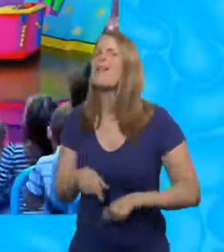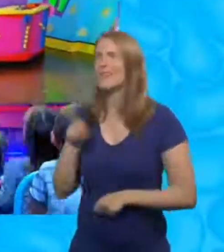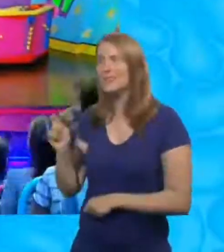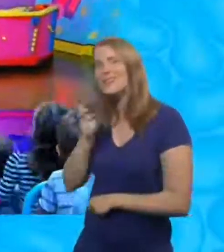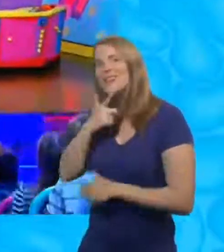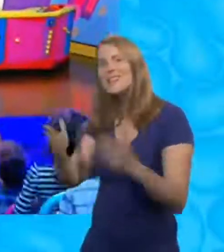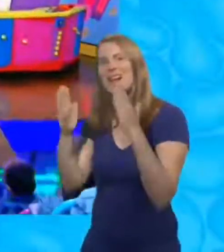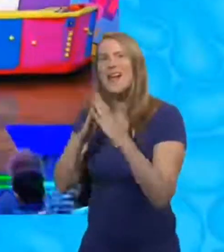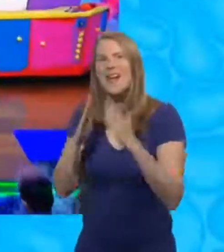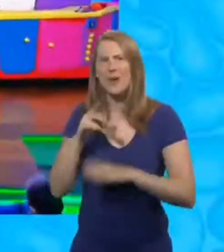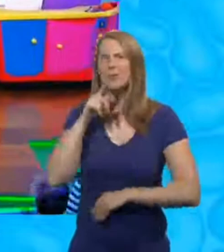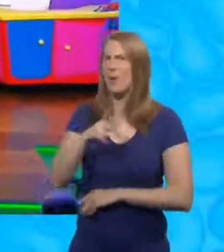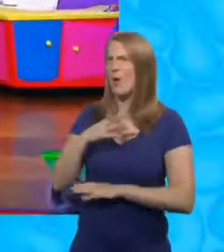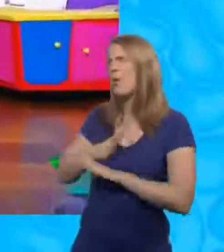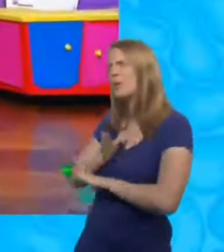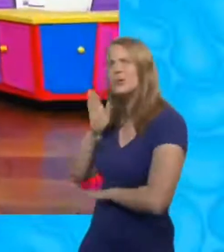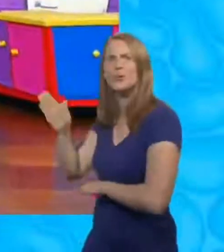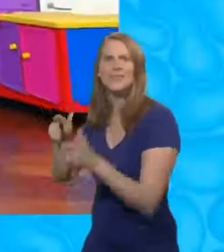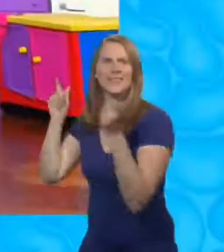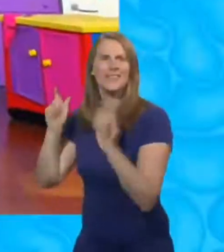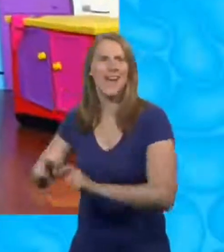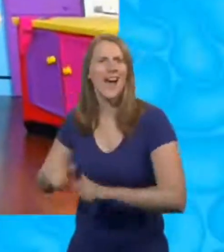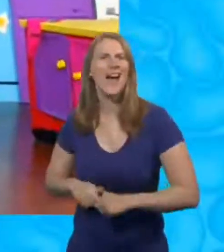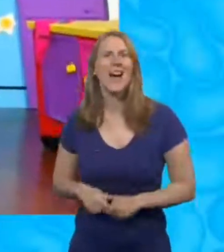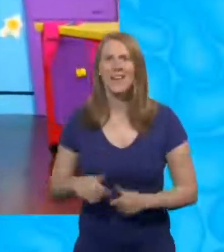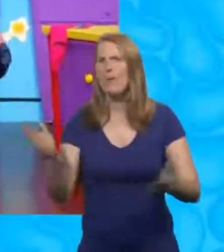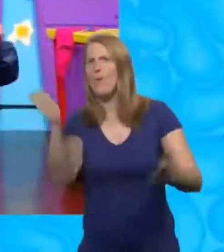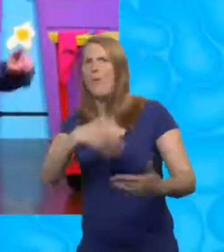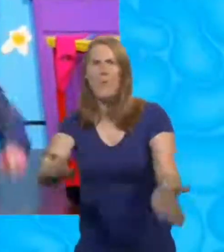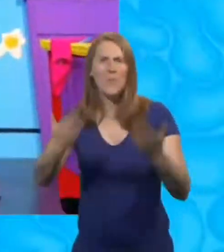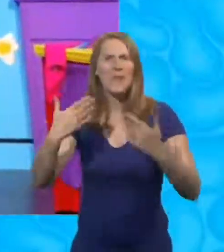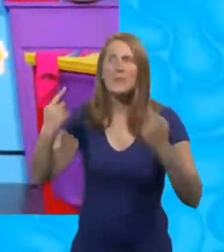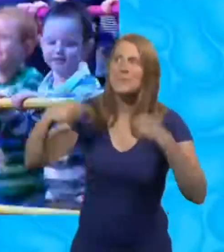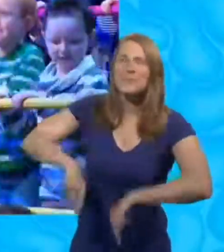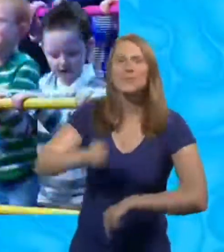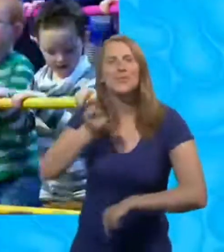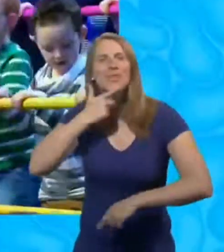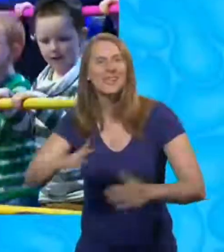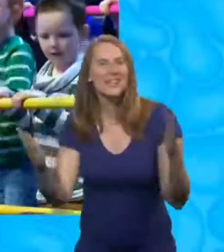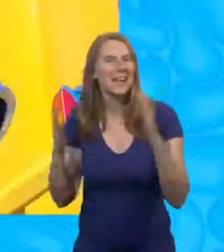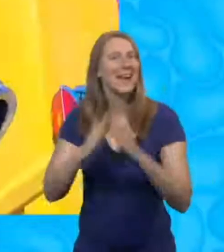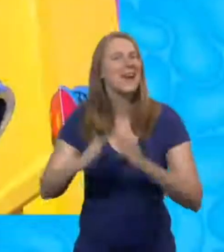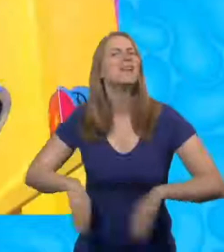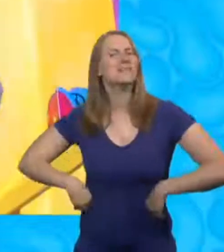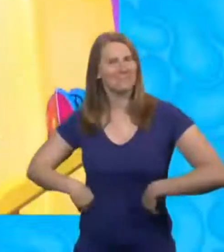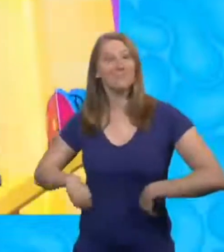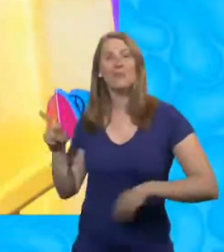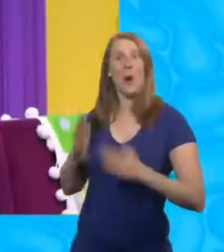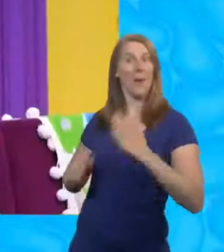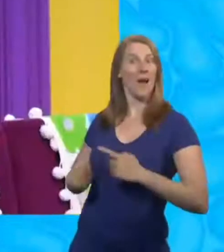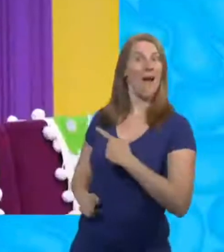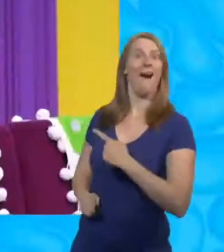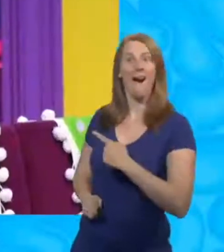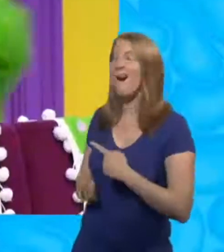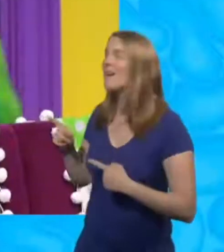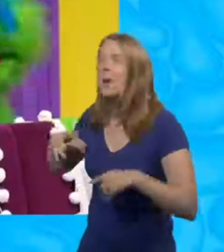Justin Harris. Here's the place you want to stay in. Everybody's welcome here in Justin Harris. Yeah! There's Robert the